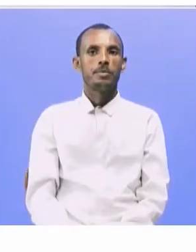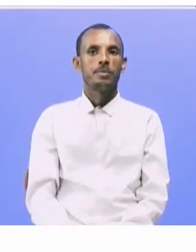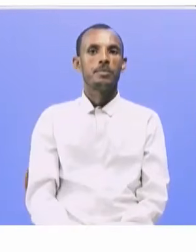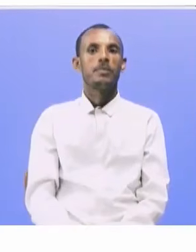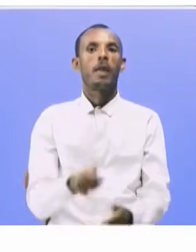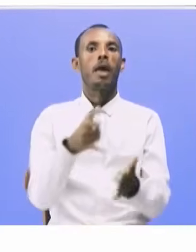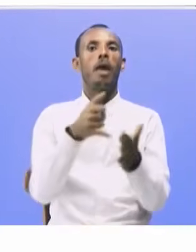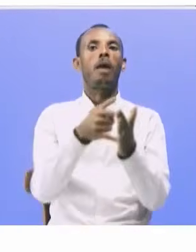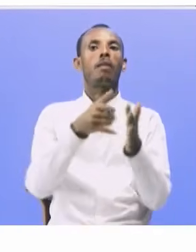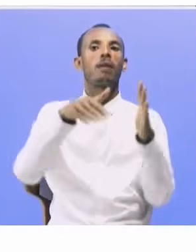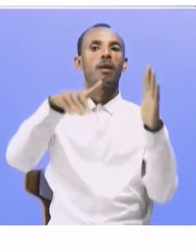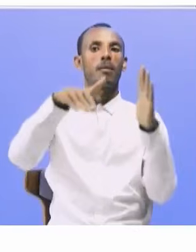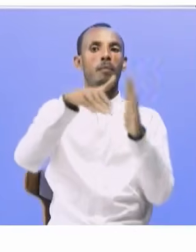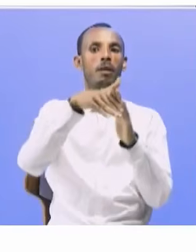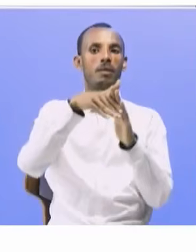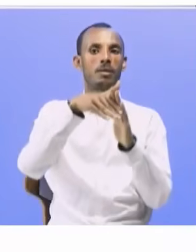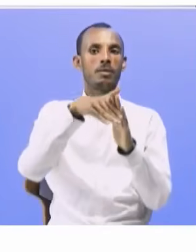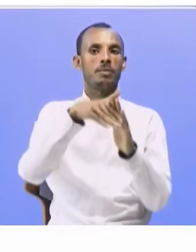represent